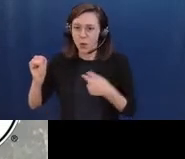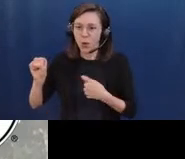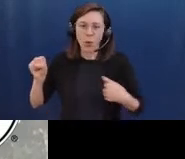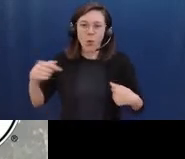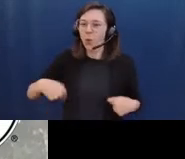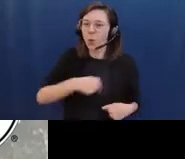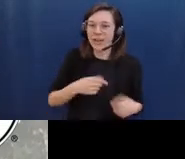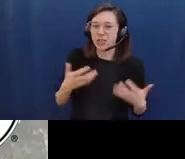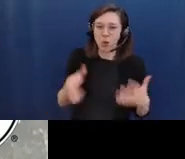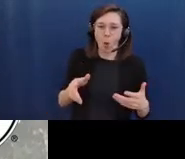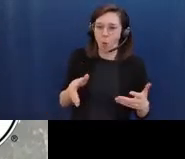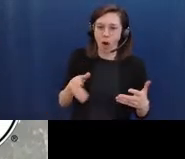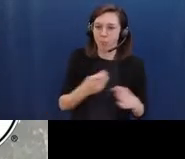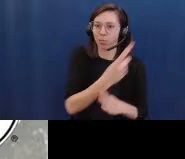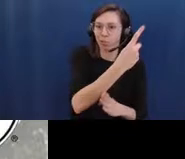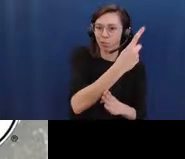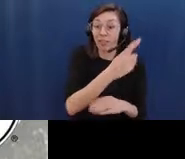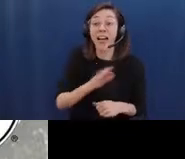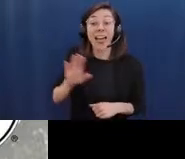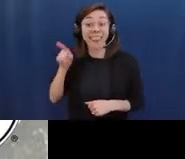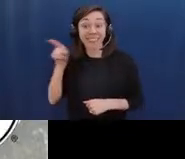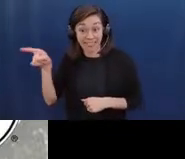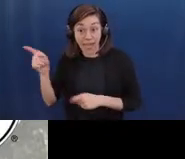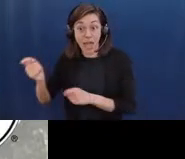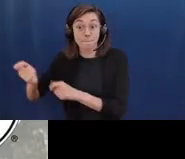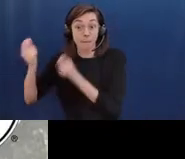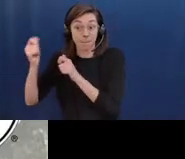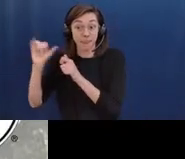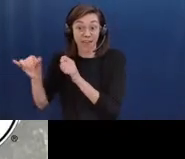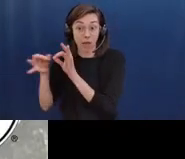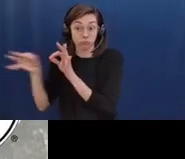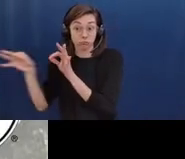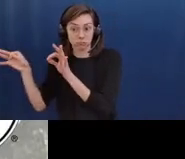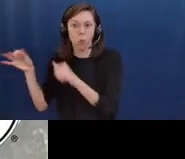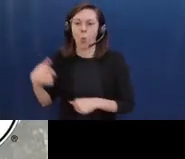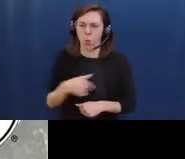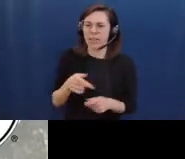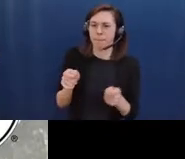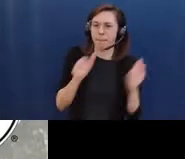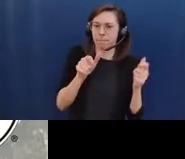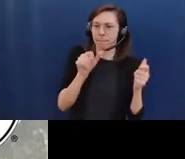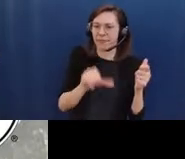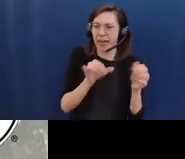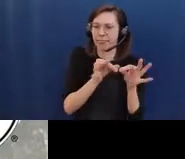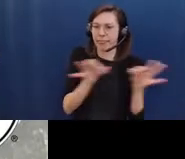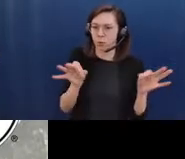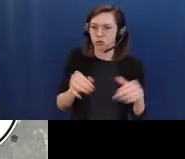out that language, so we took out the language. Okay. Thank you. Yeah.